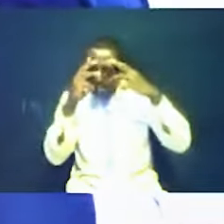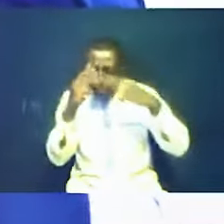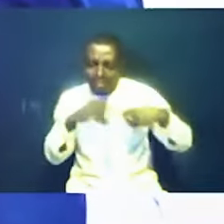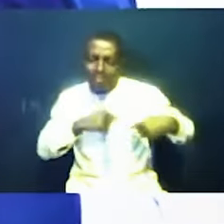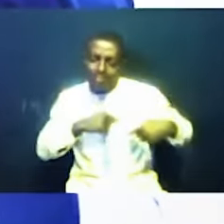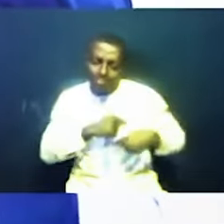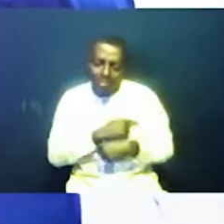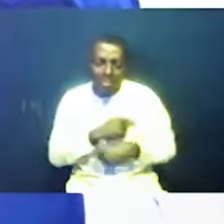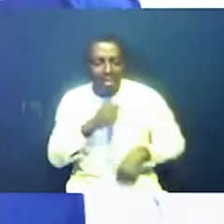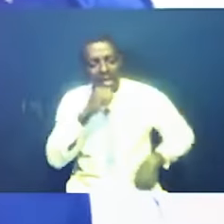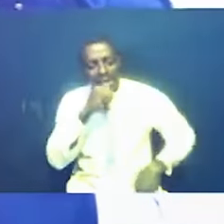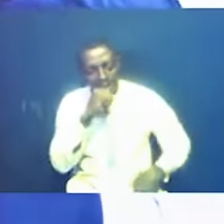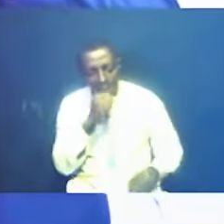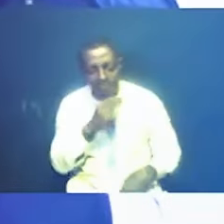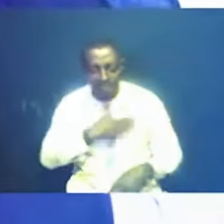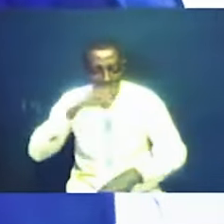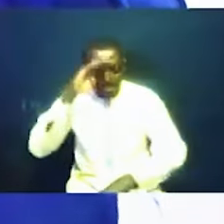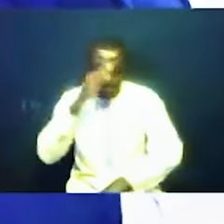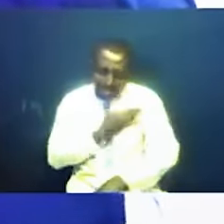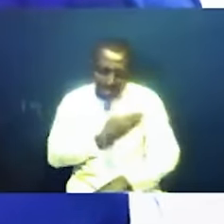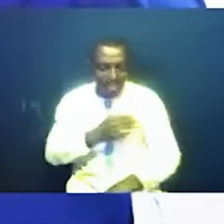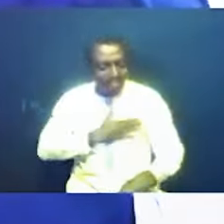So when